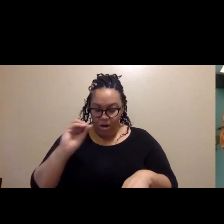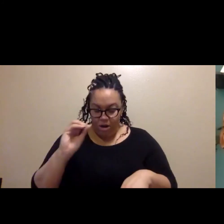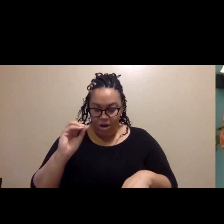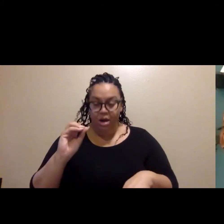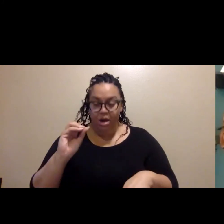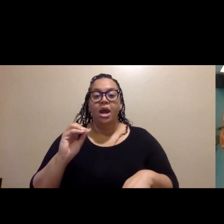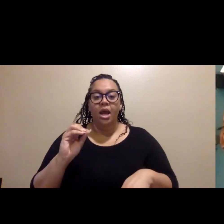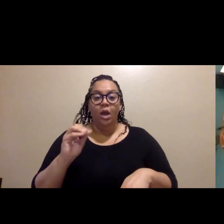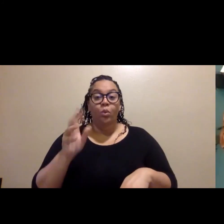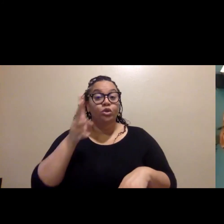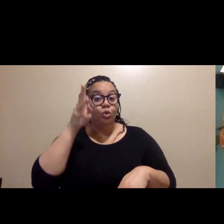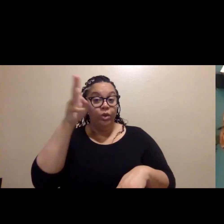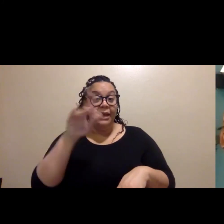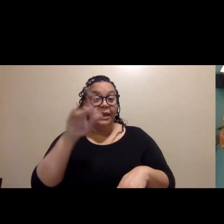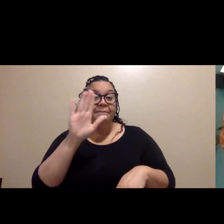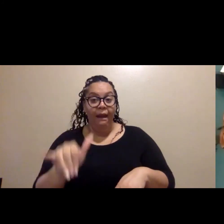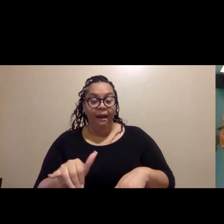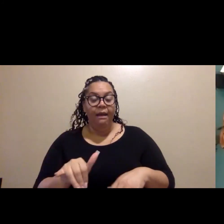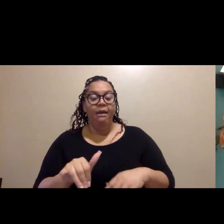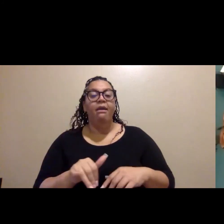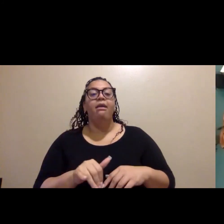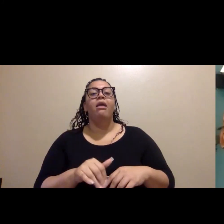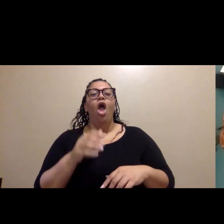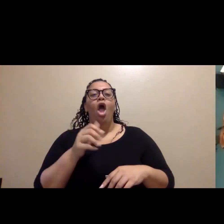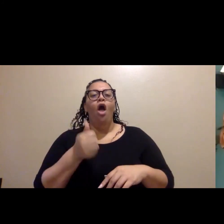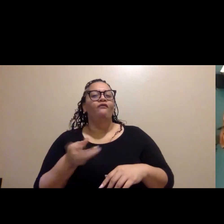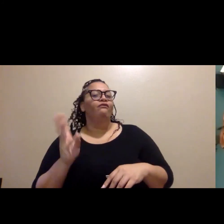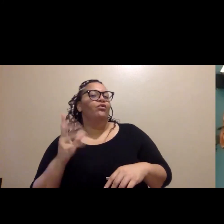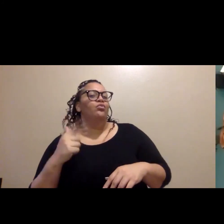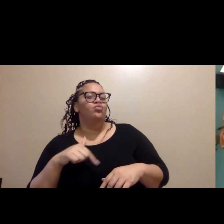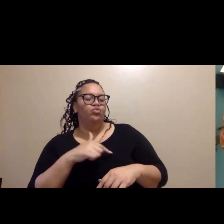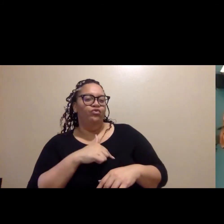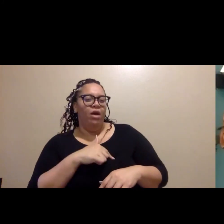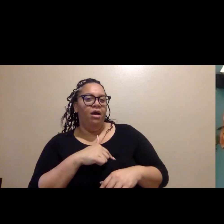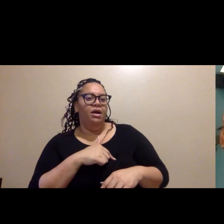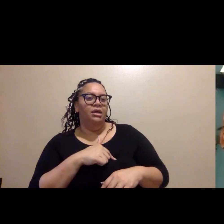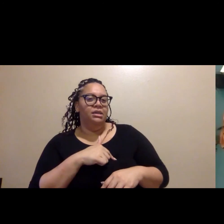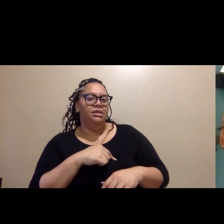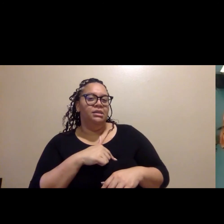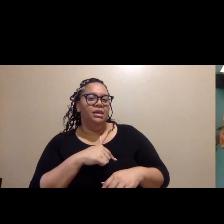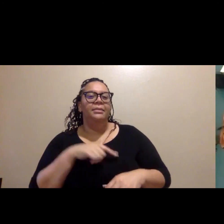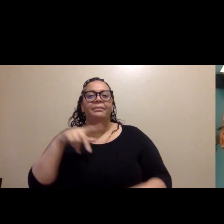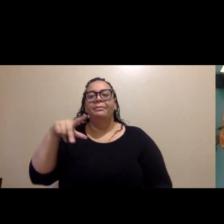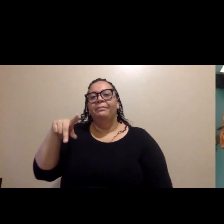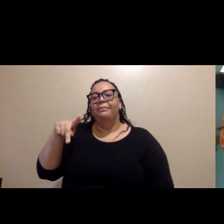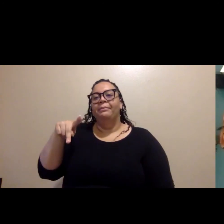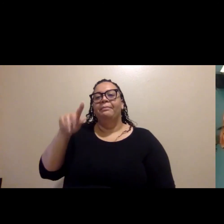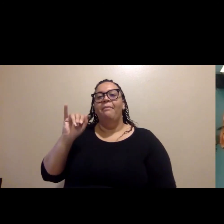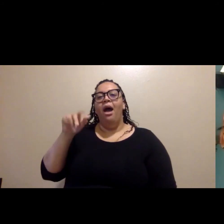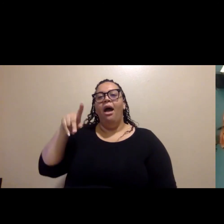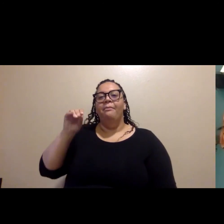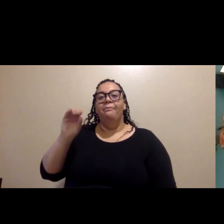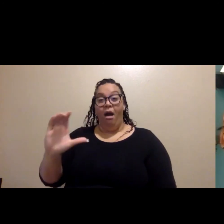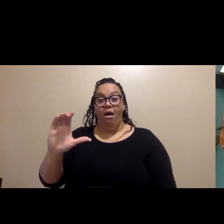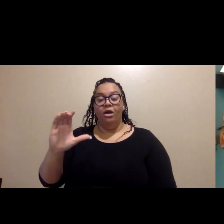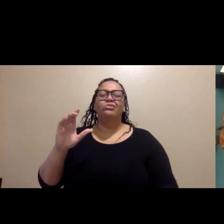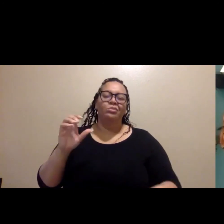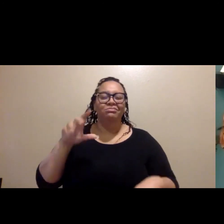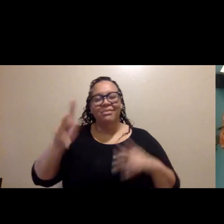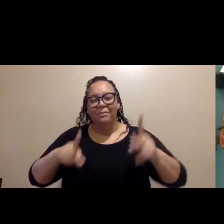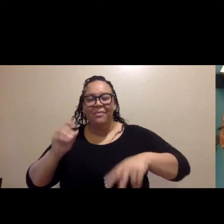It was created by a few of us BIPOC, so people of color in the community. We really felt